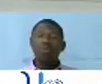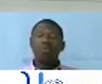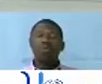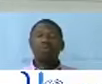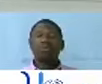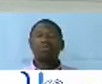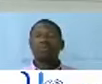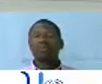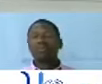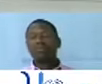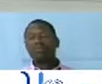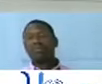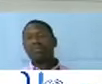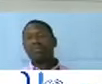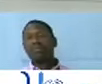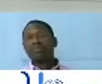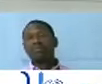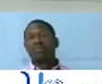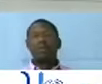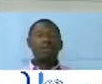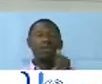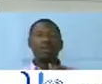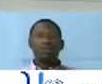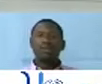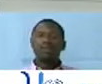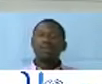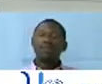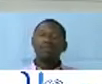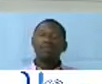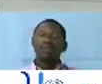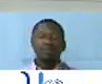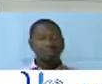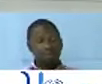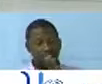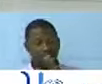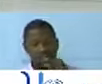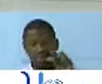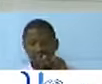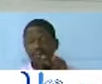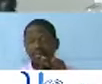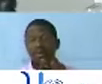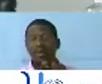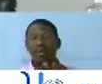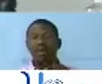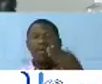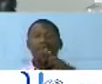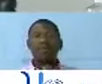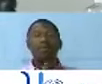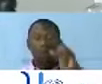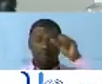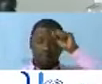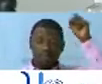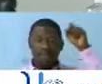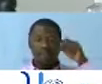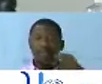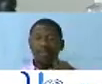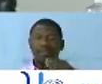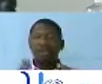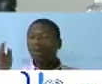unwittingly. And the directives of the presidents were above court orders and the law itself.